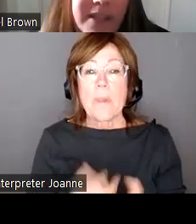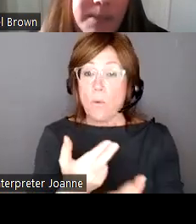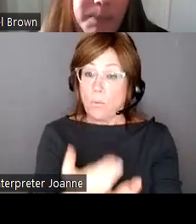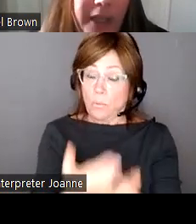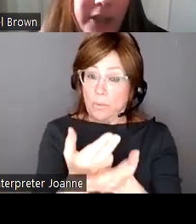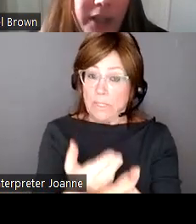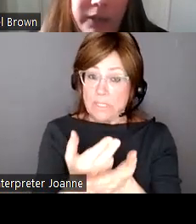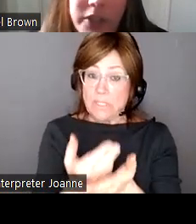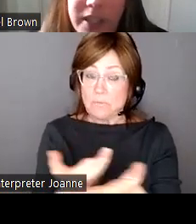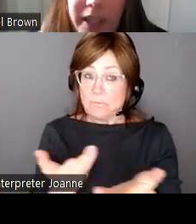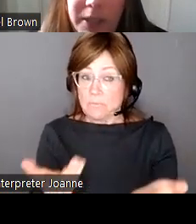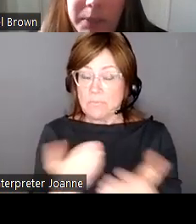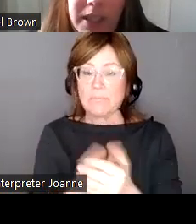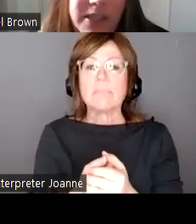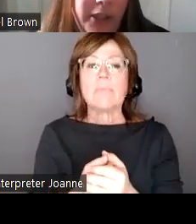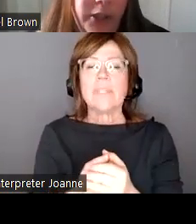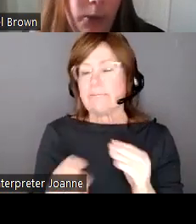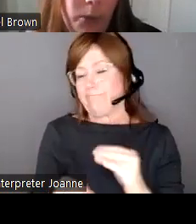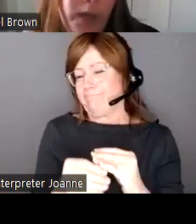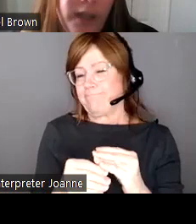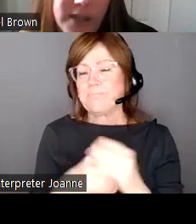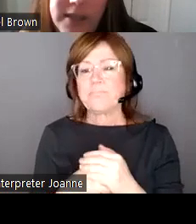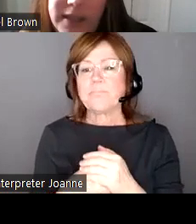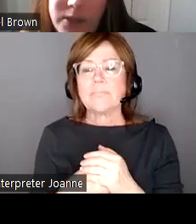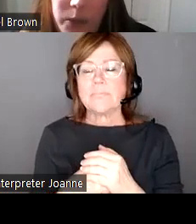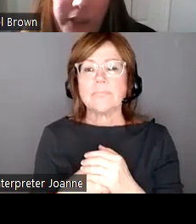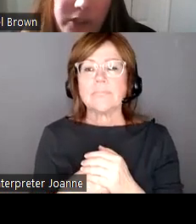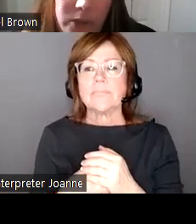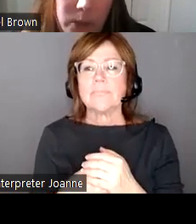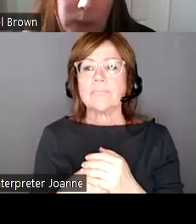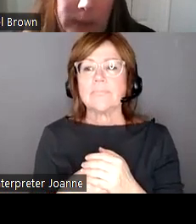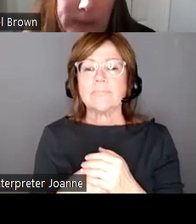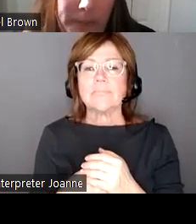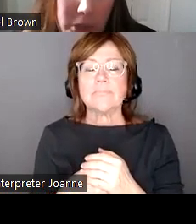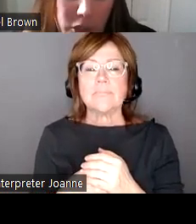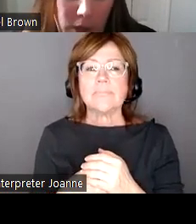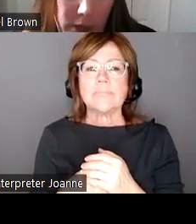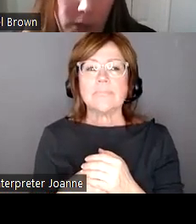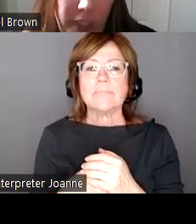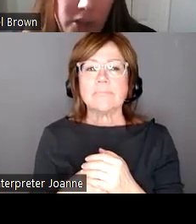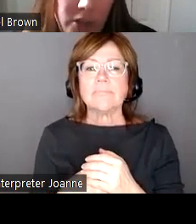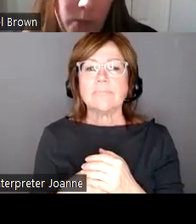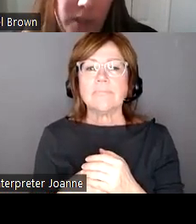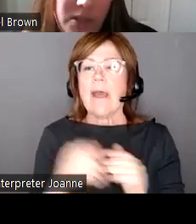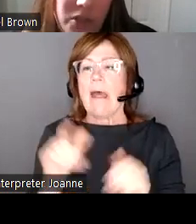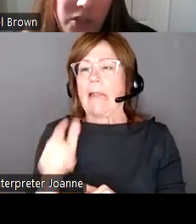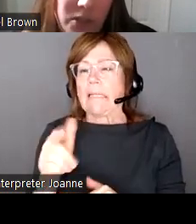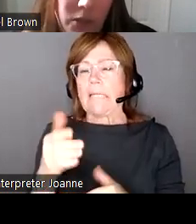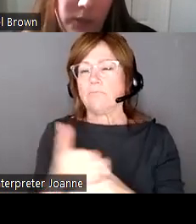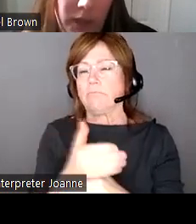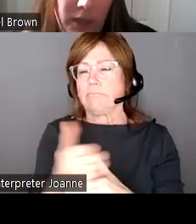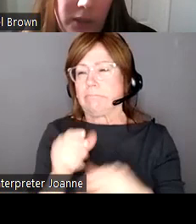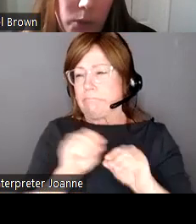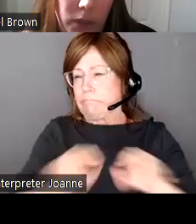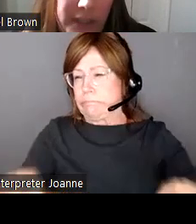And this page I have just added because I know this is going to be shared out later. So this is just sort